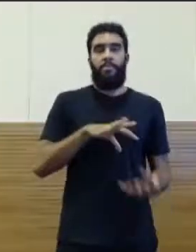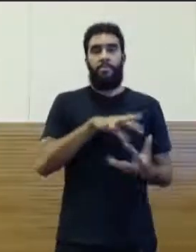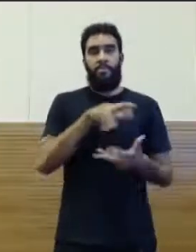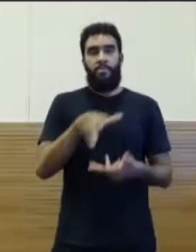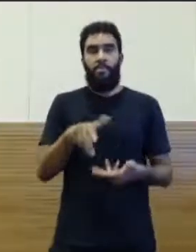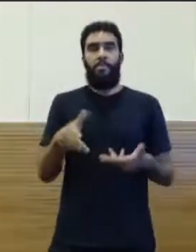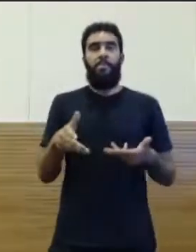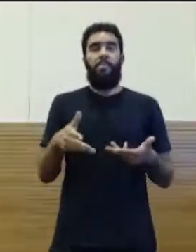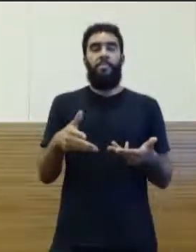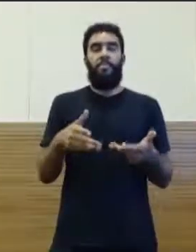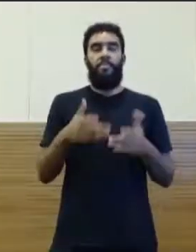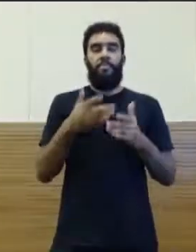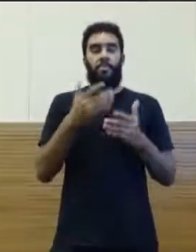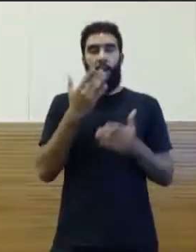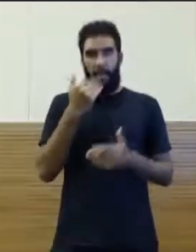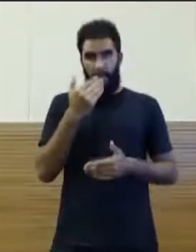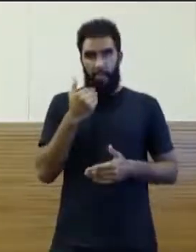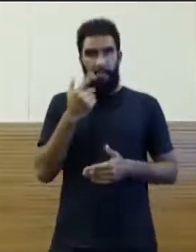for the